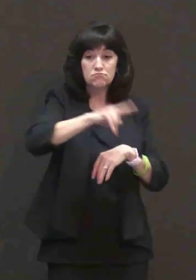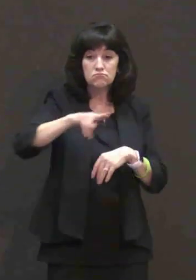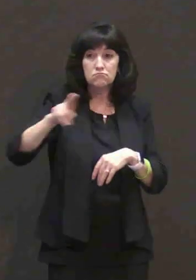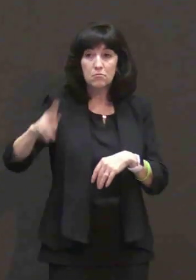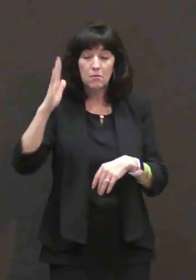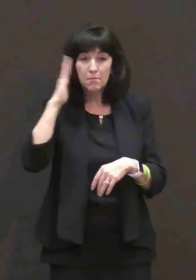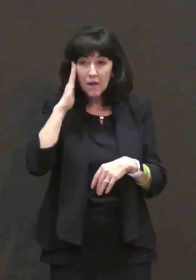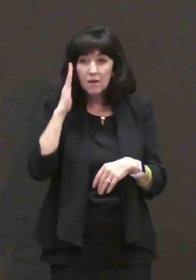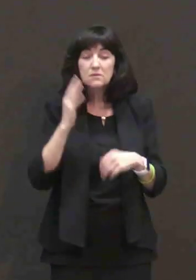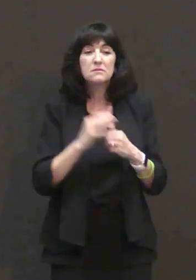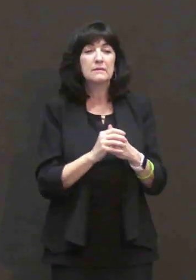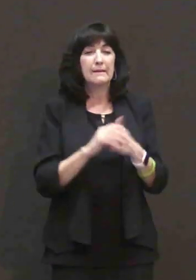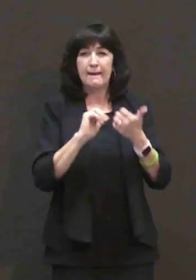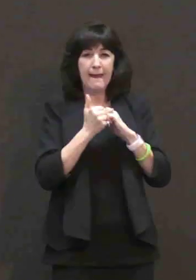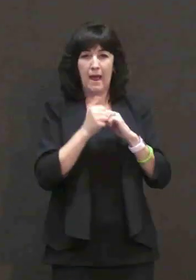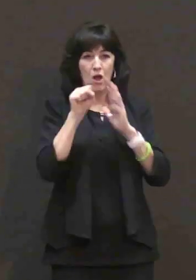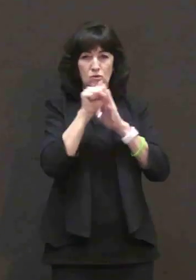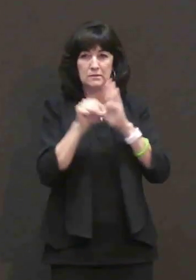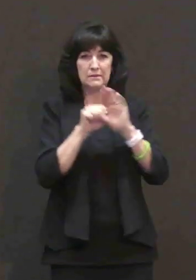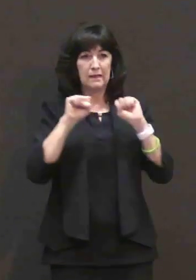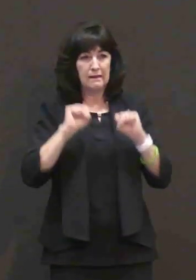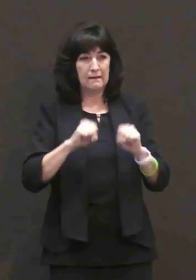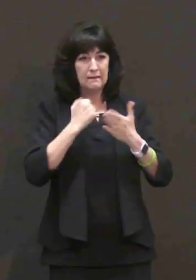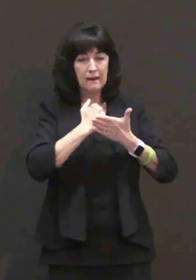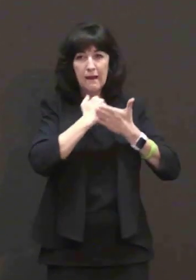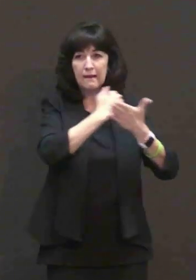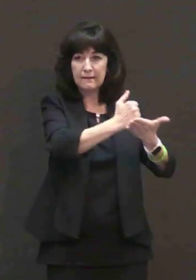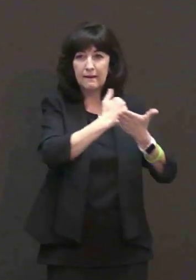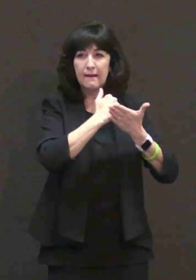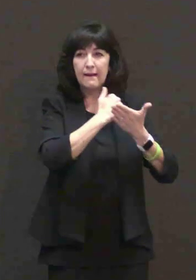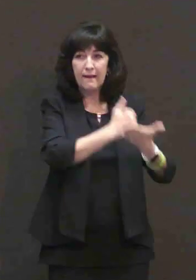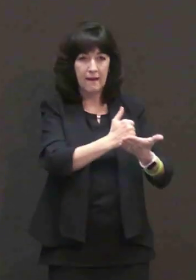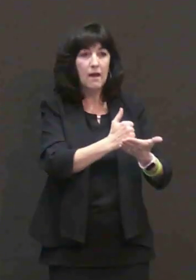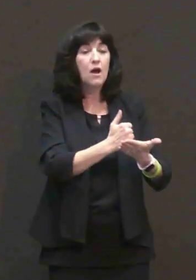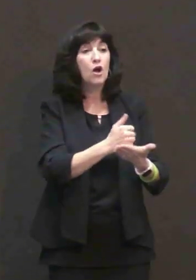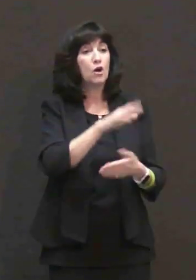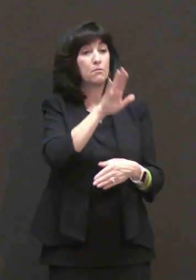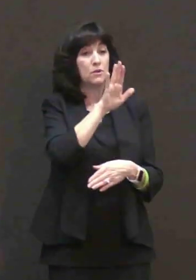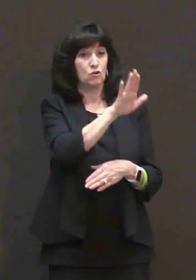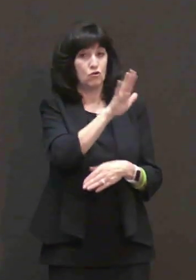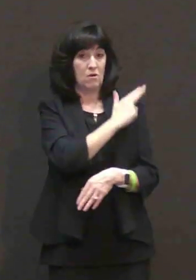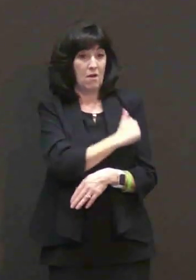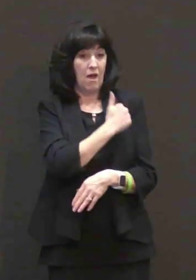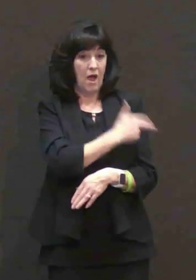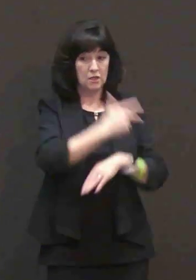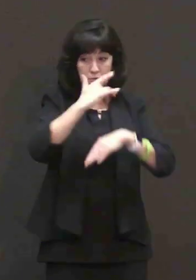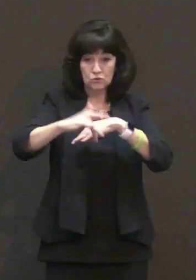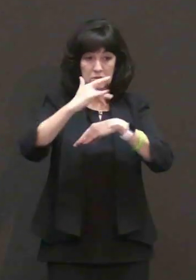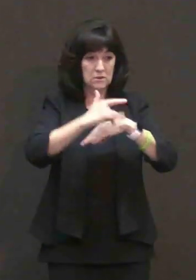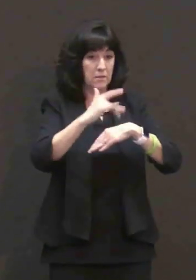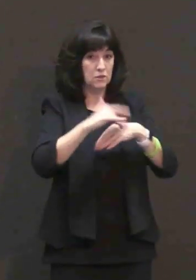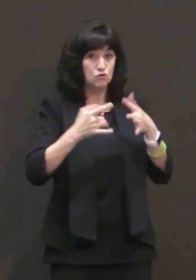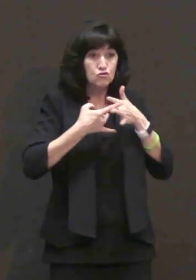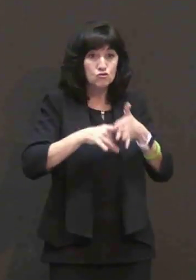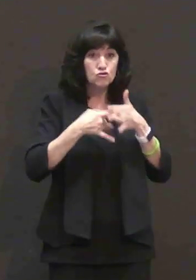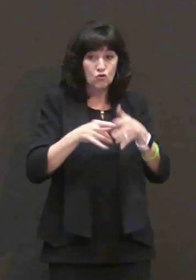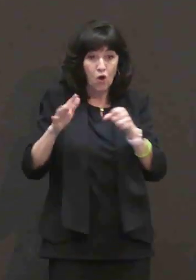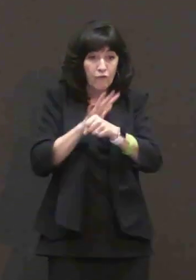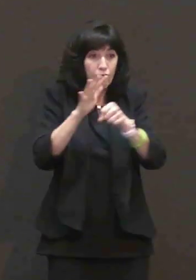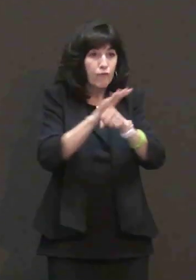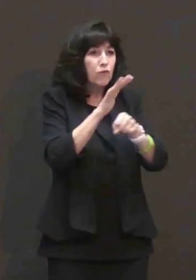to see how the state could assist them to decompress their hospitals when they get up to a capacity that they cannot